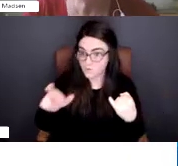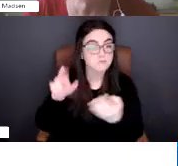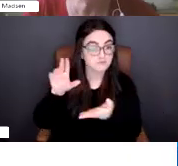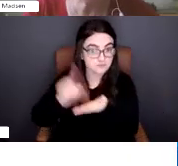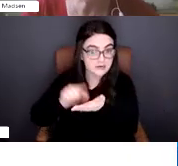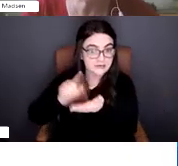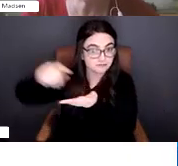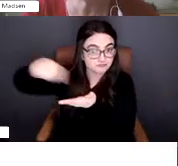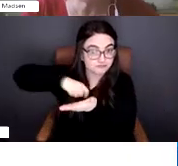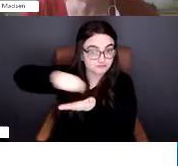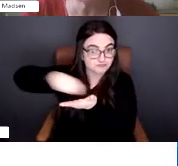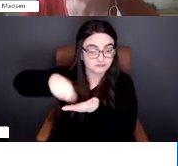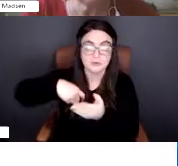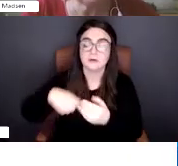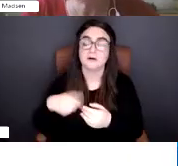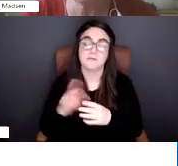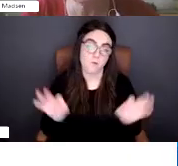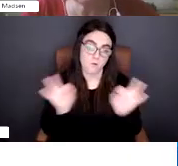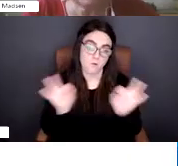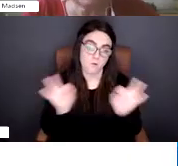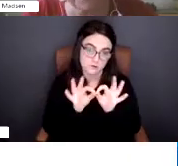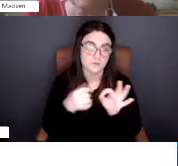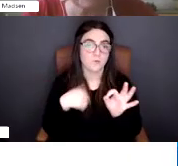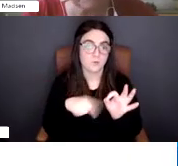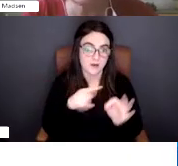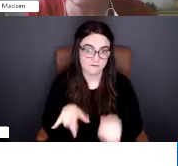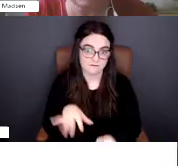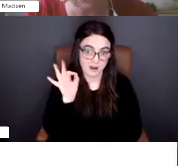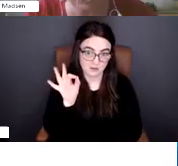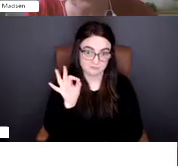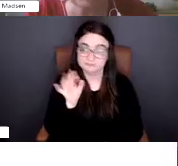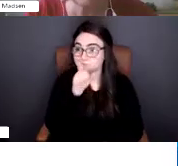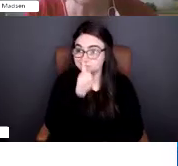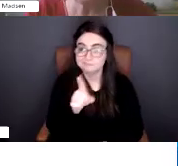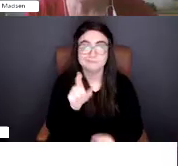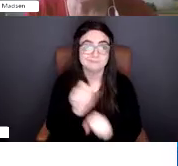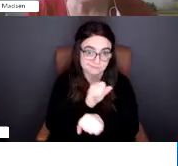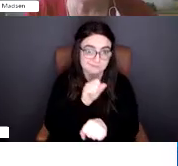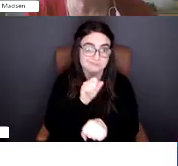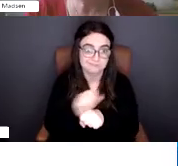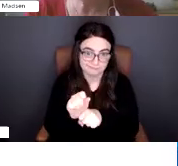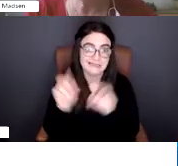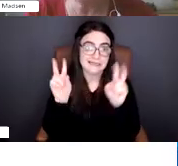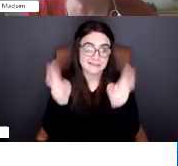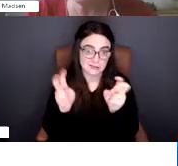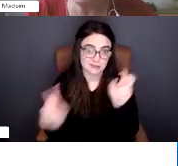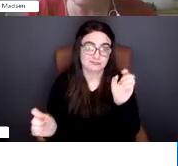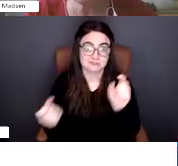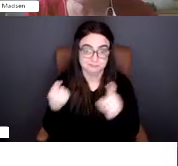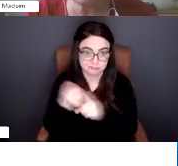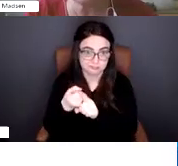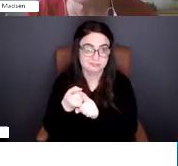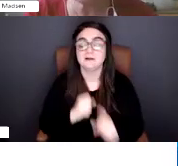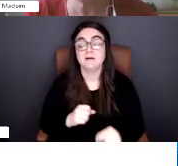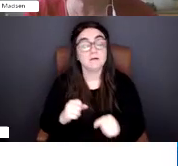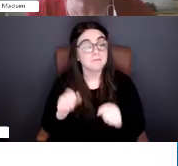And very importantly, we found out that in fact, yes, this is an issue And the top behaviors